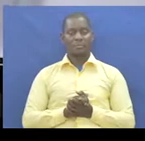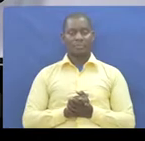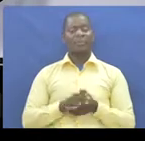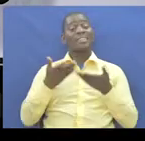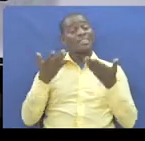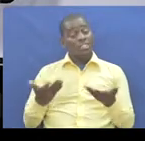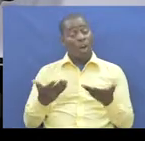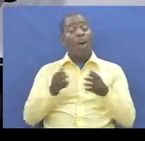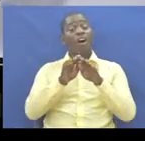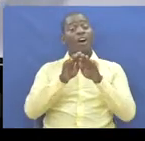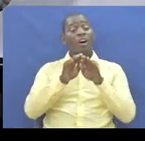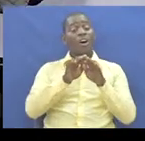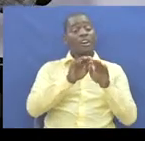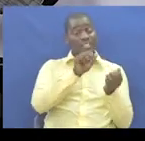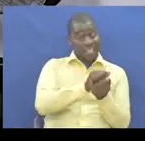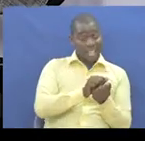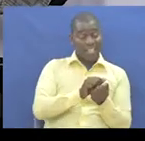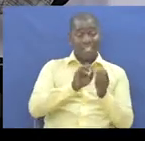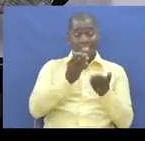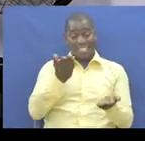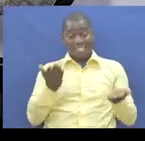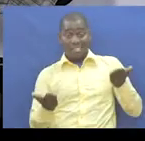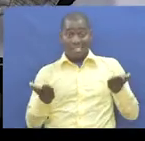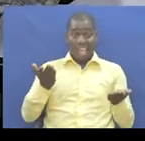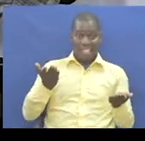size or shape.